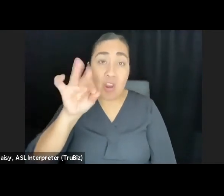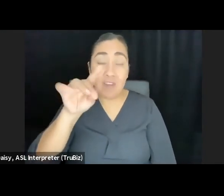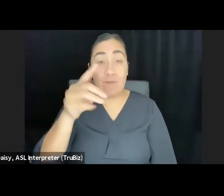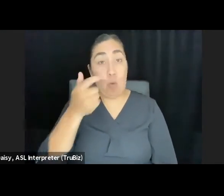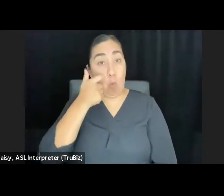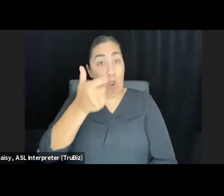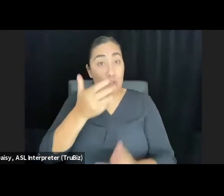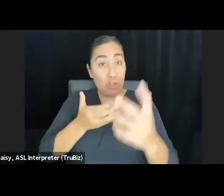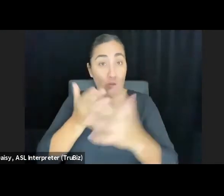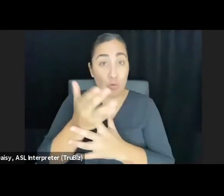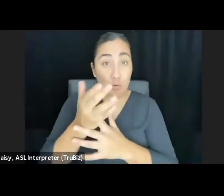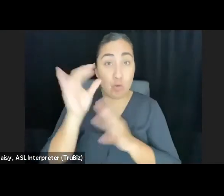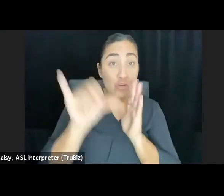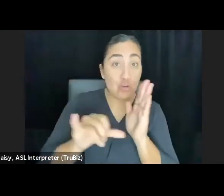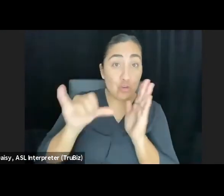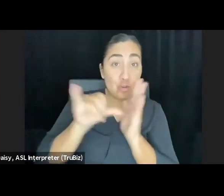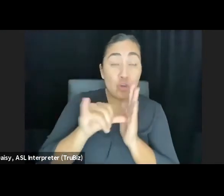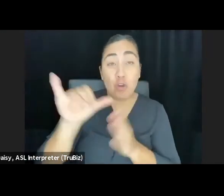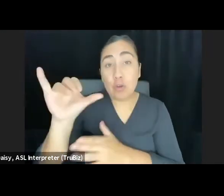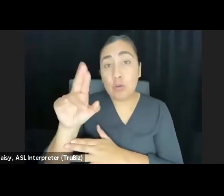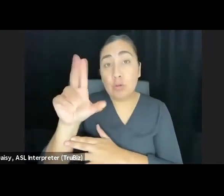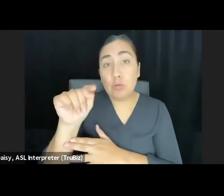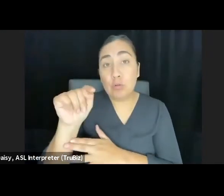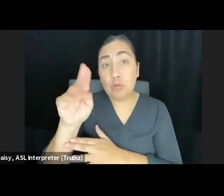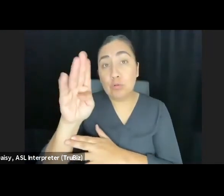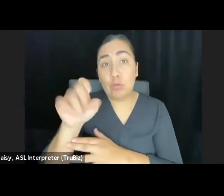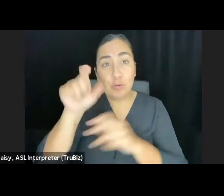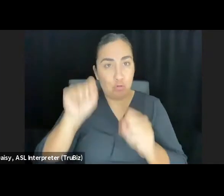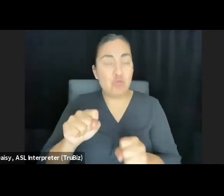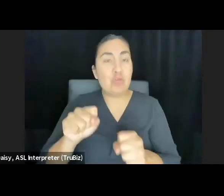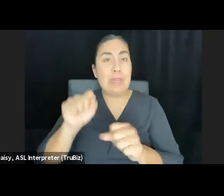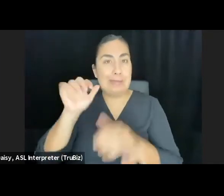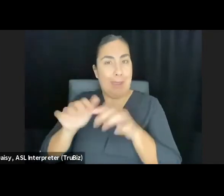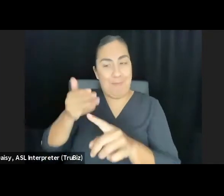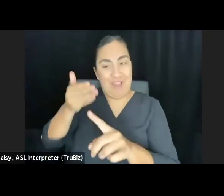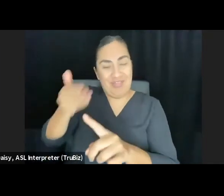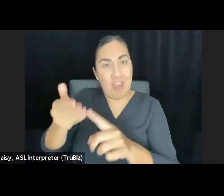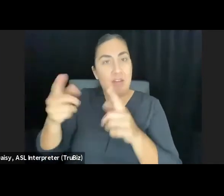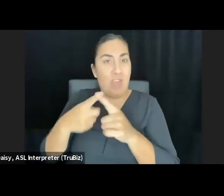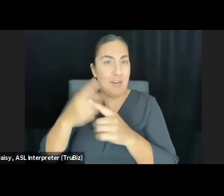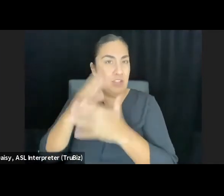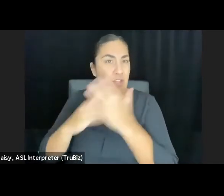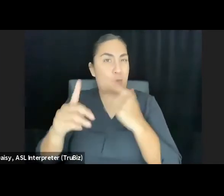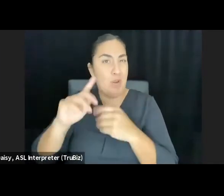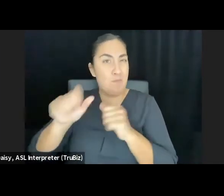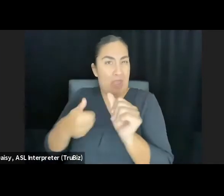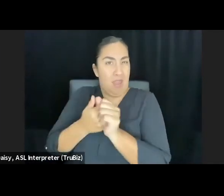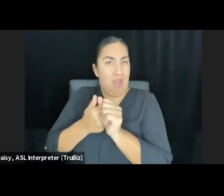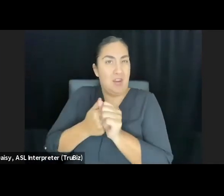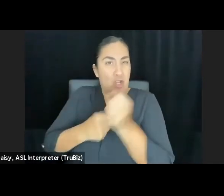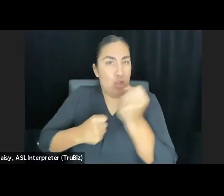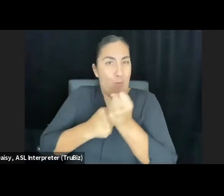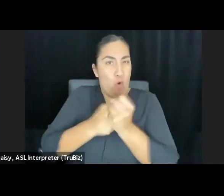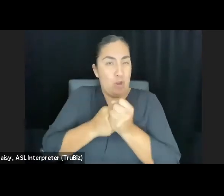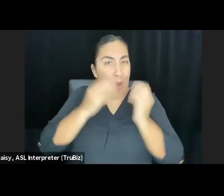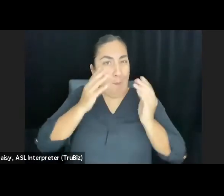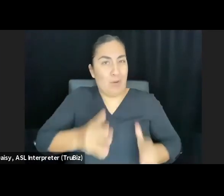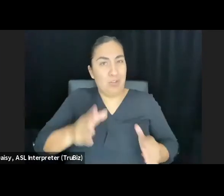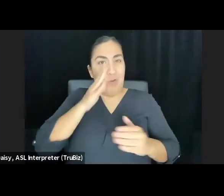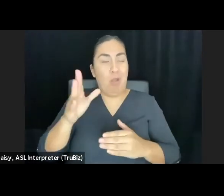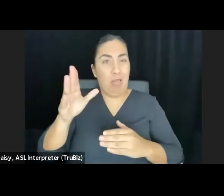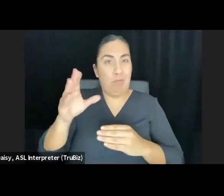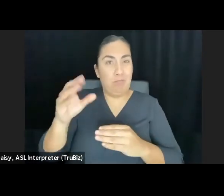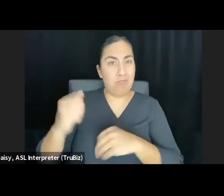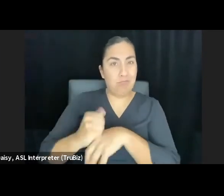Michael Garcés to sort and get to us. All right. Thank you so much, my friends. So next we have someone almost all of you already know and love, Kenny